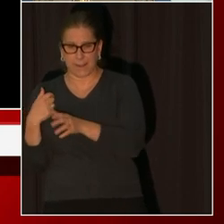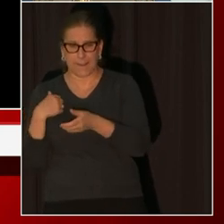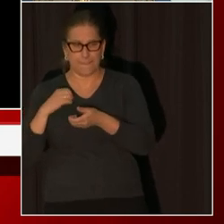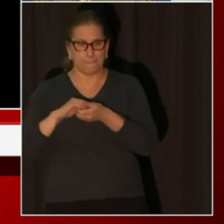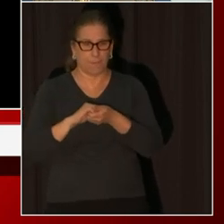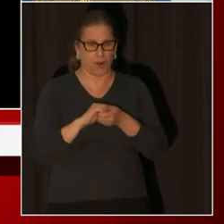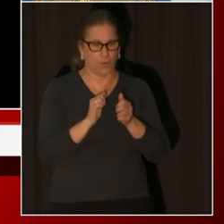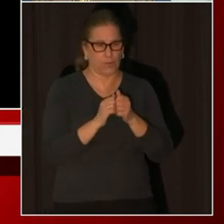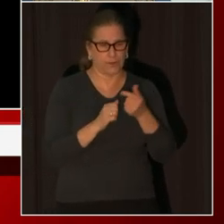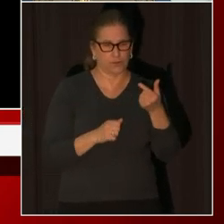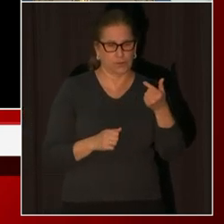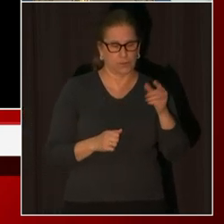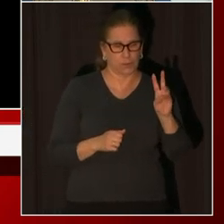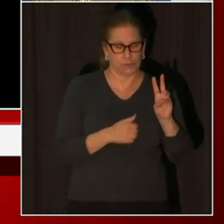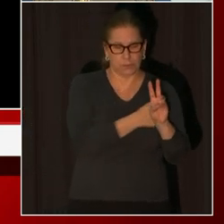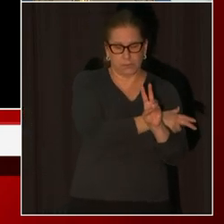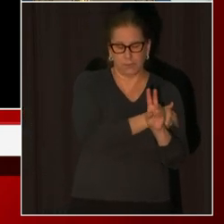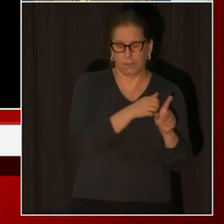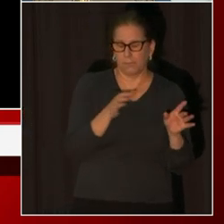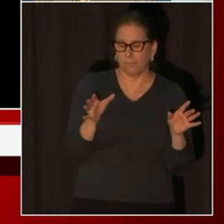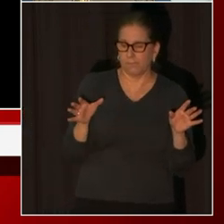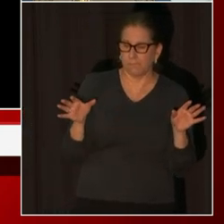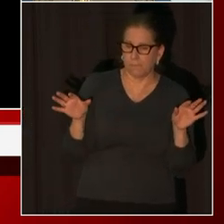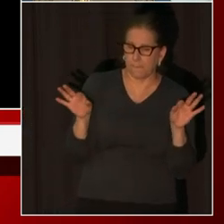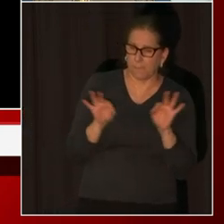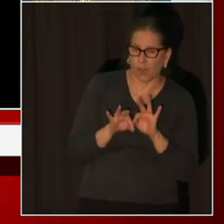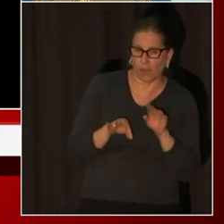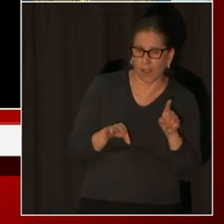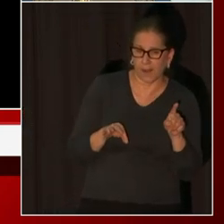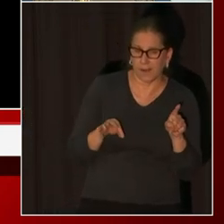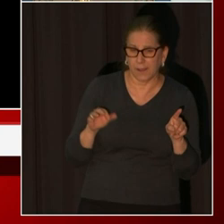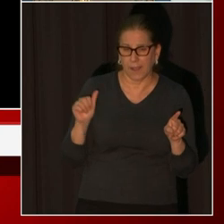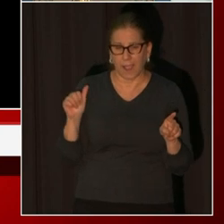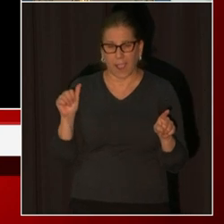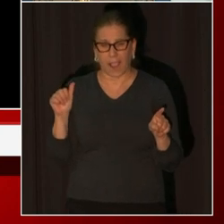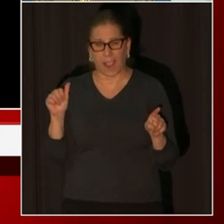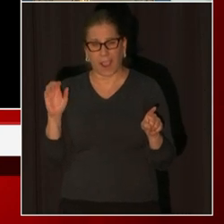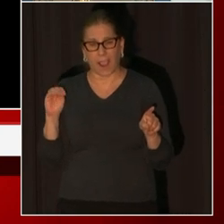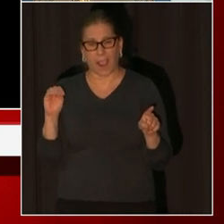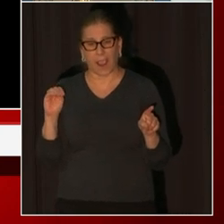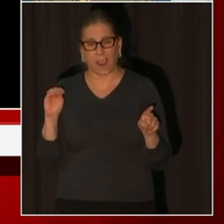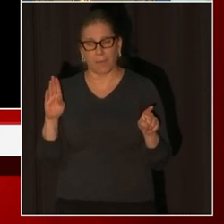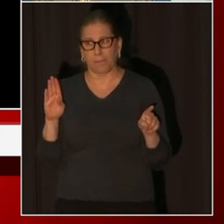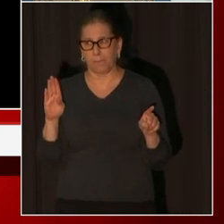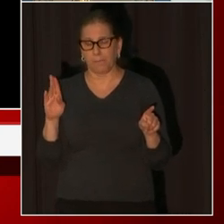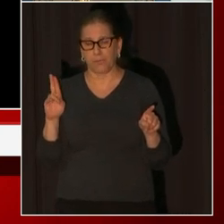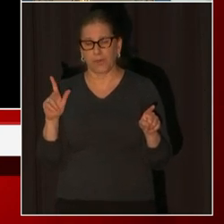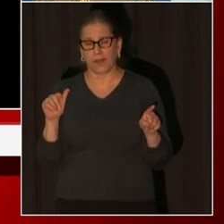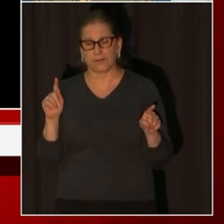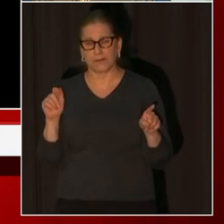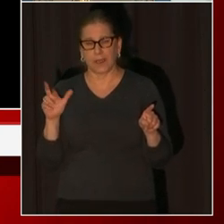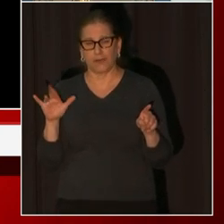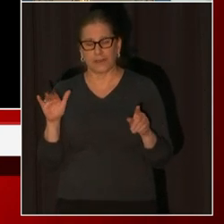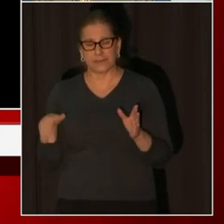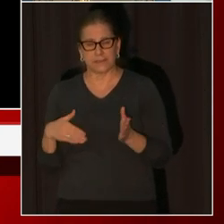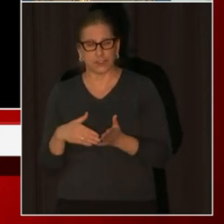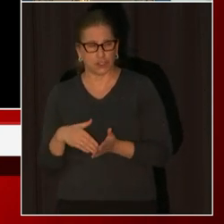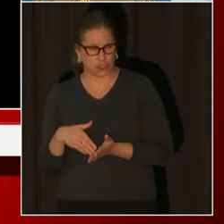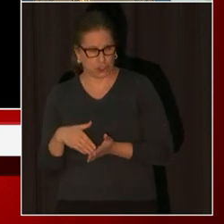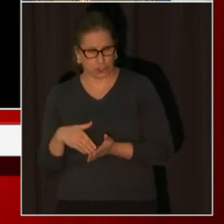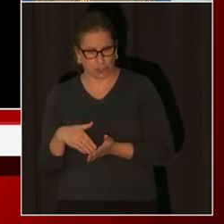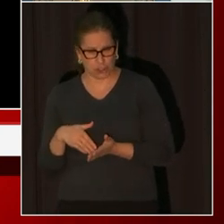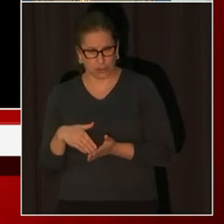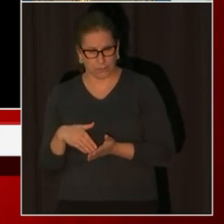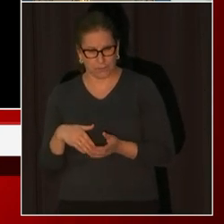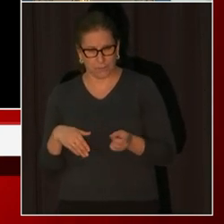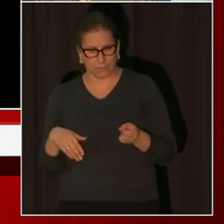What's additional here, I think, is the ambulatory center that is funded. We won't change the trajectory of